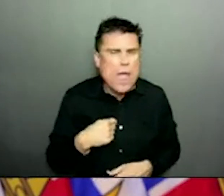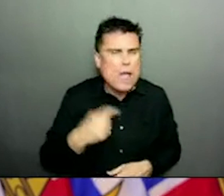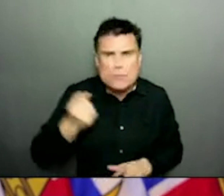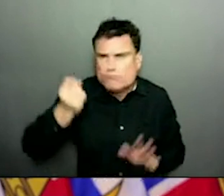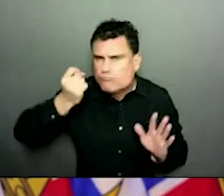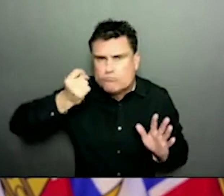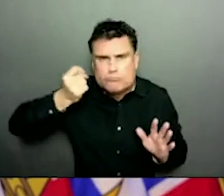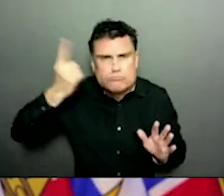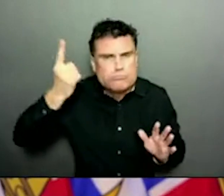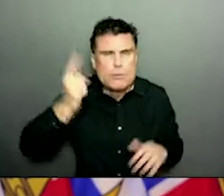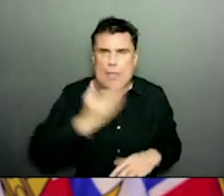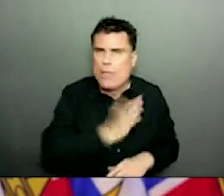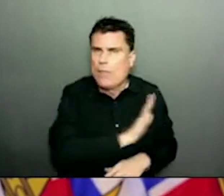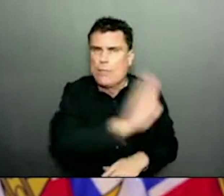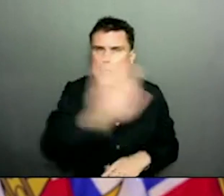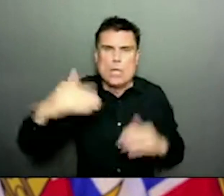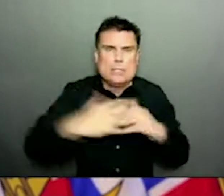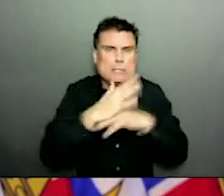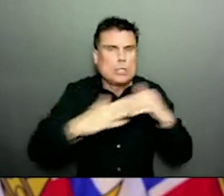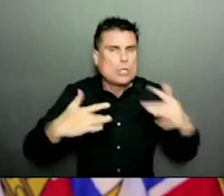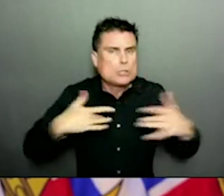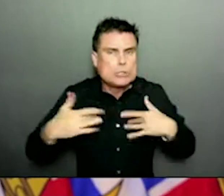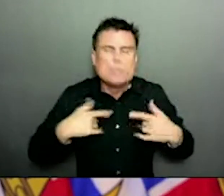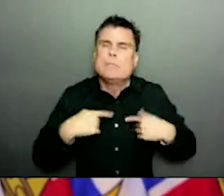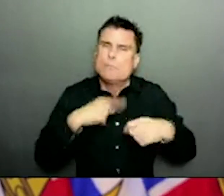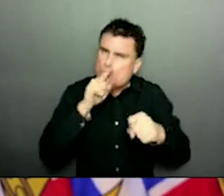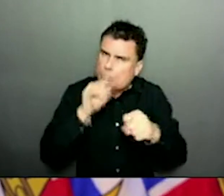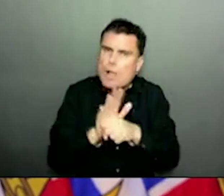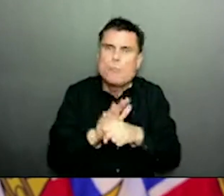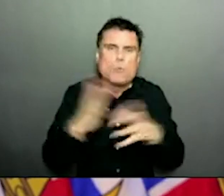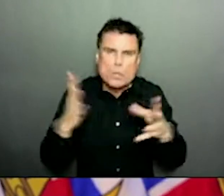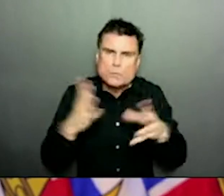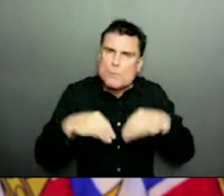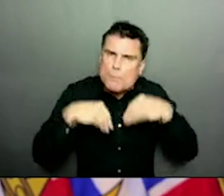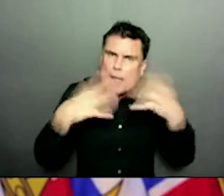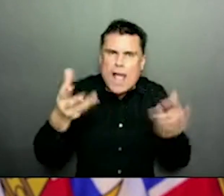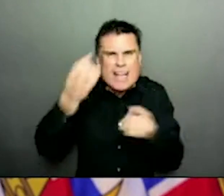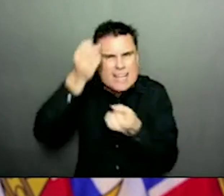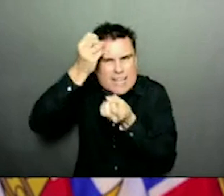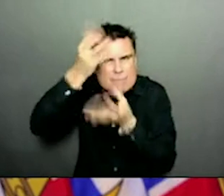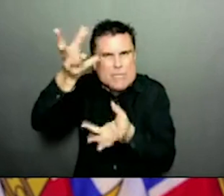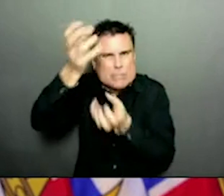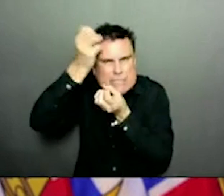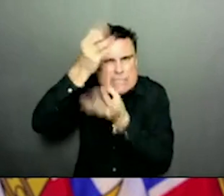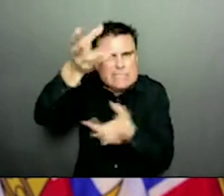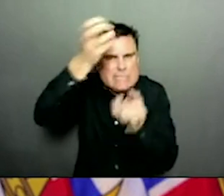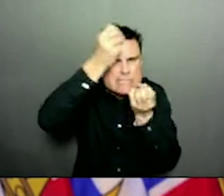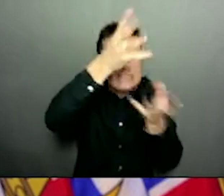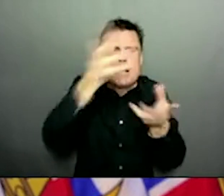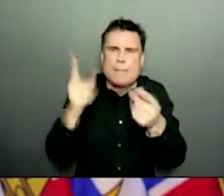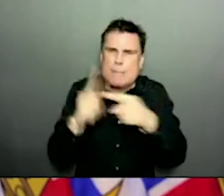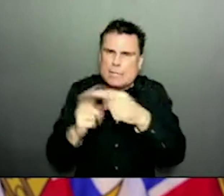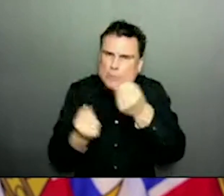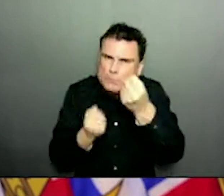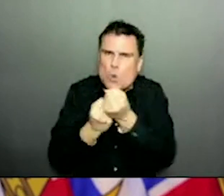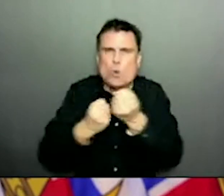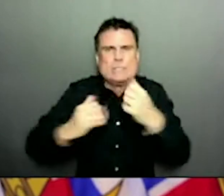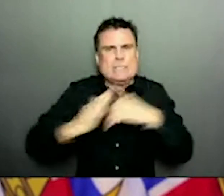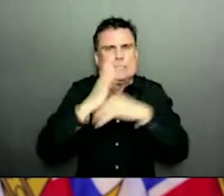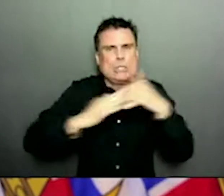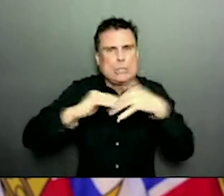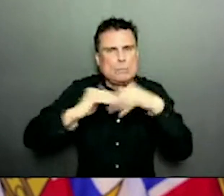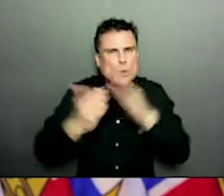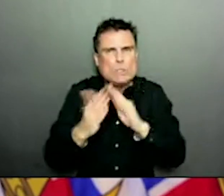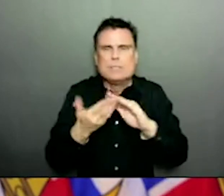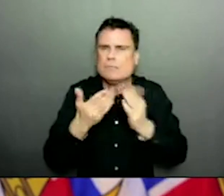much information as I can to support First Nations and all First Nations leaders. And I had the privilege